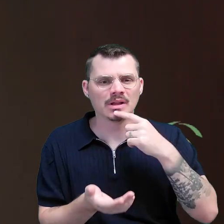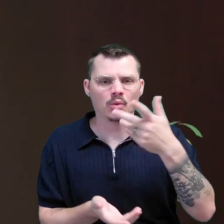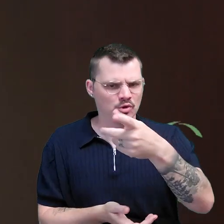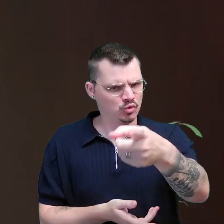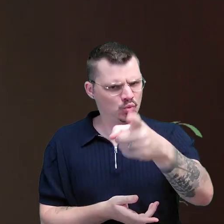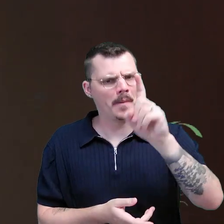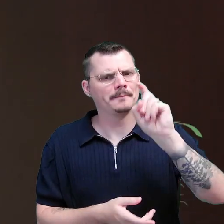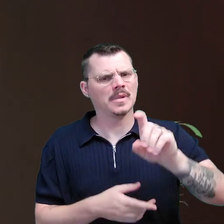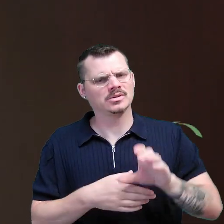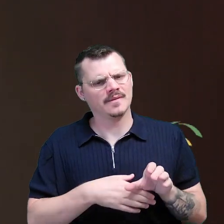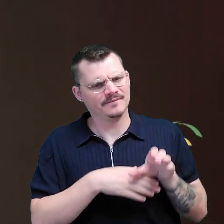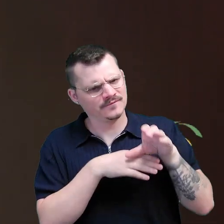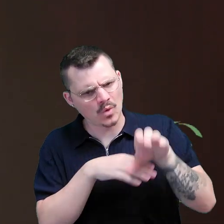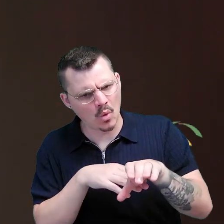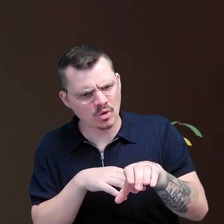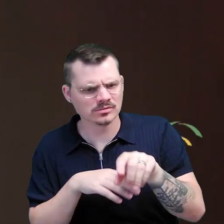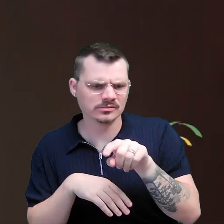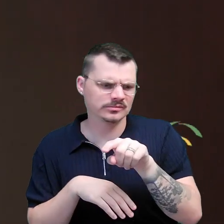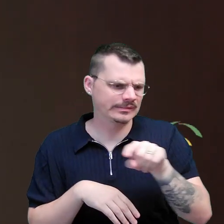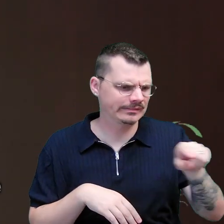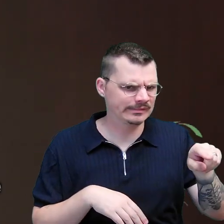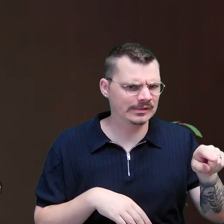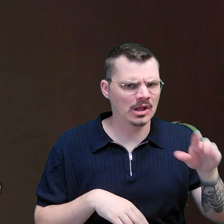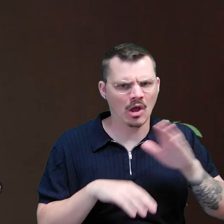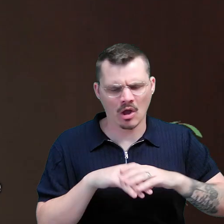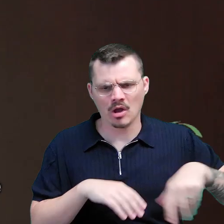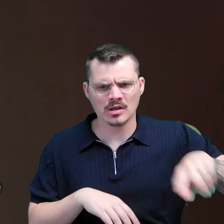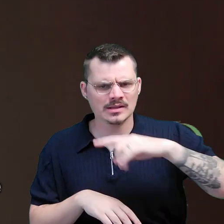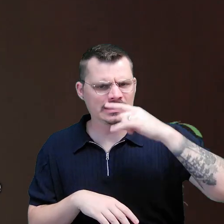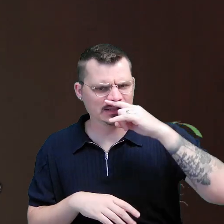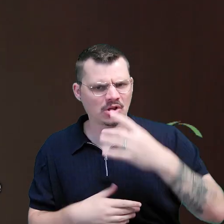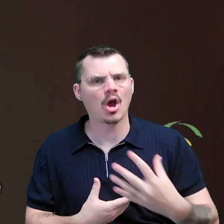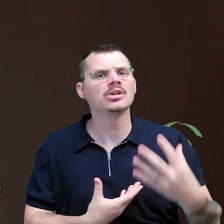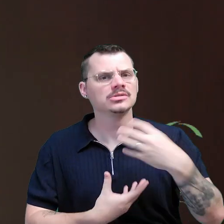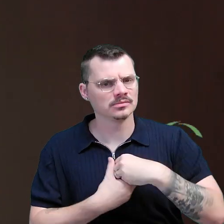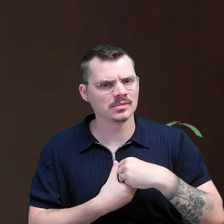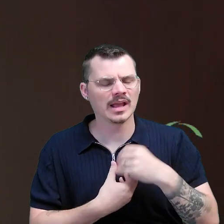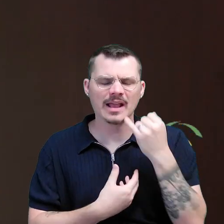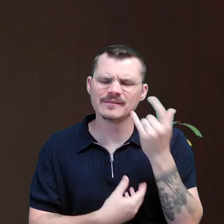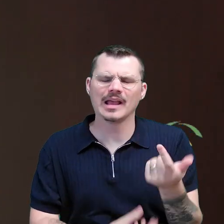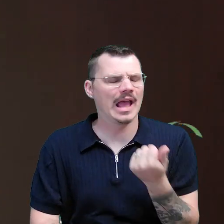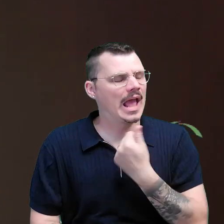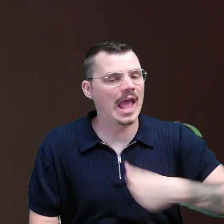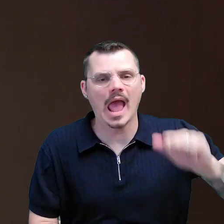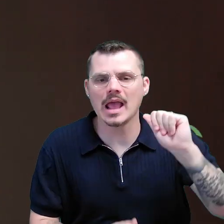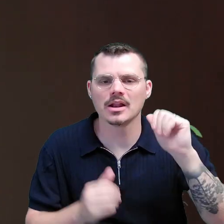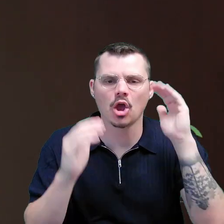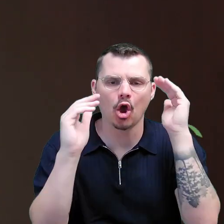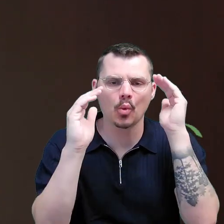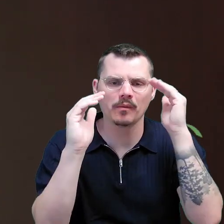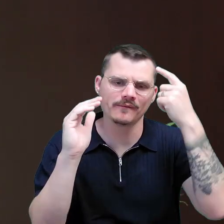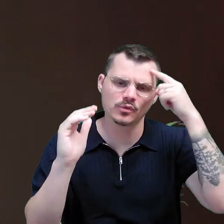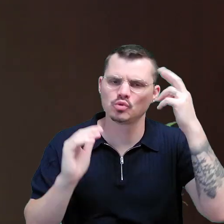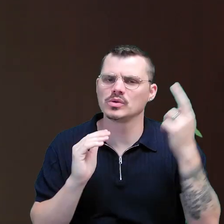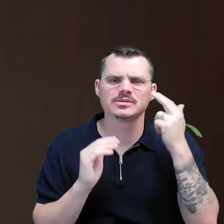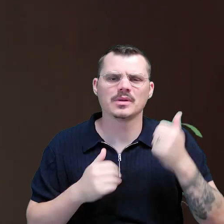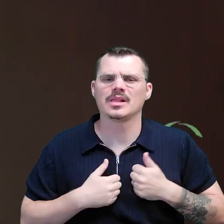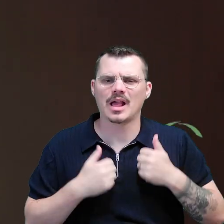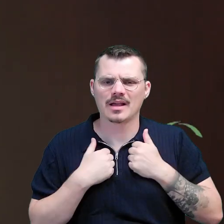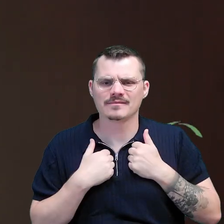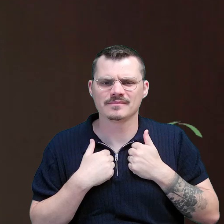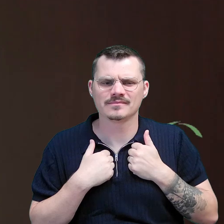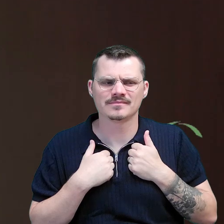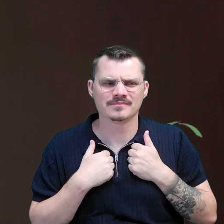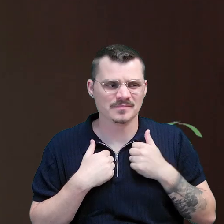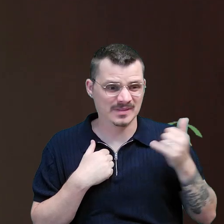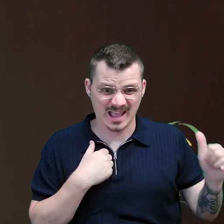force X, Y, Z, and Q on these little kids with autism for there to be any hope of a reasonable life. That's